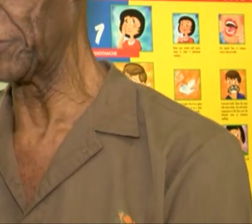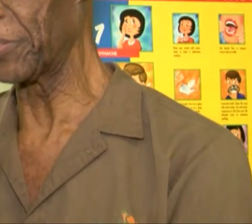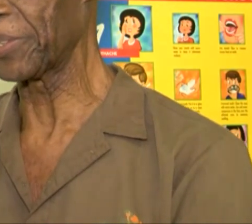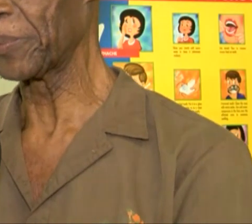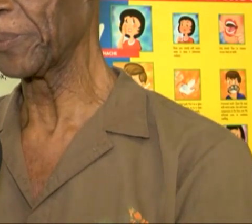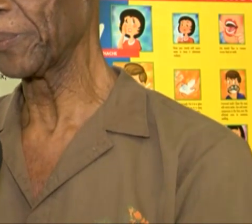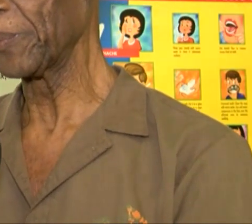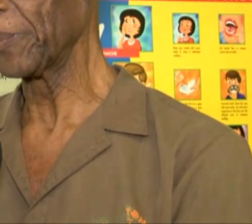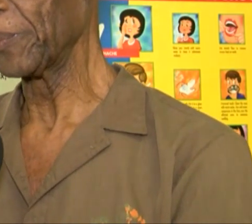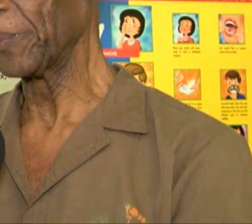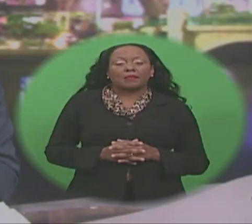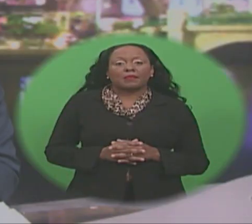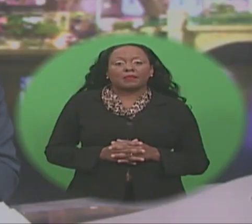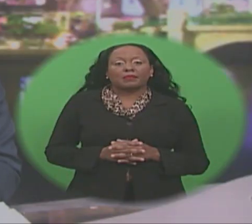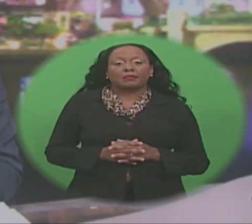about foods.